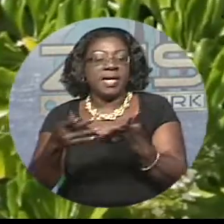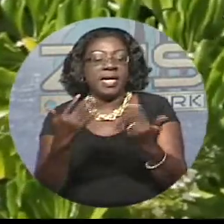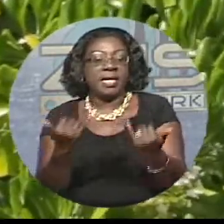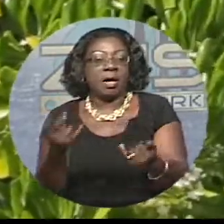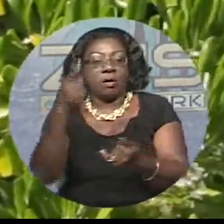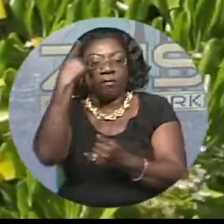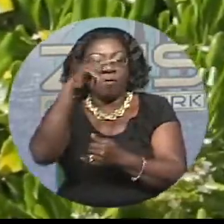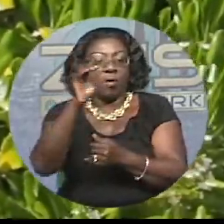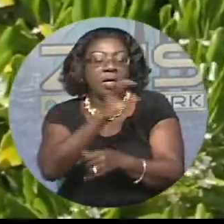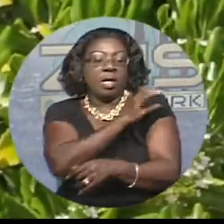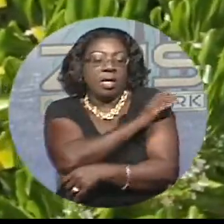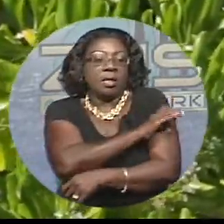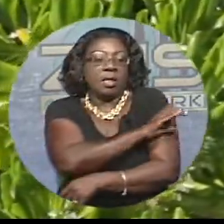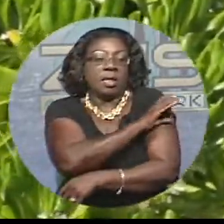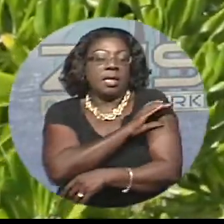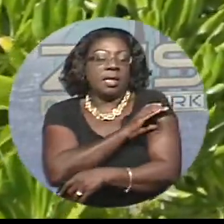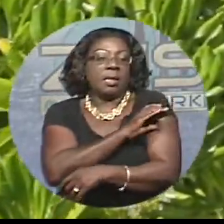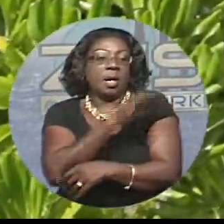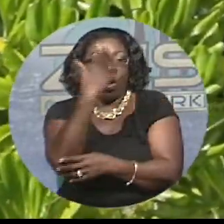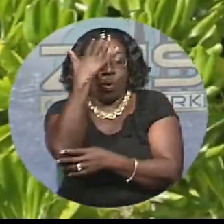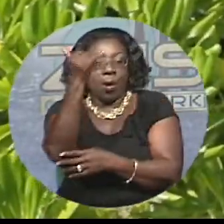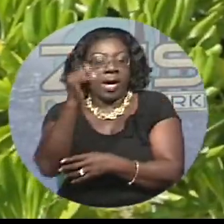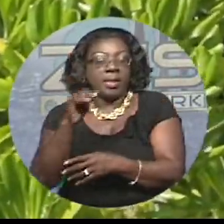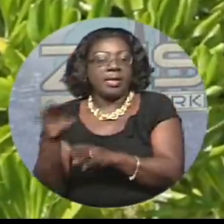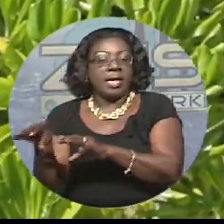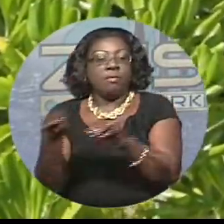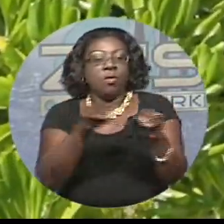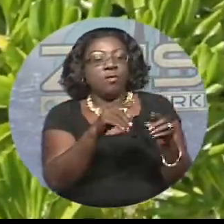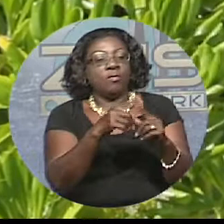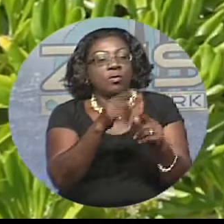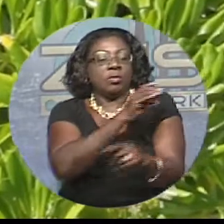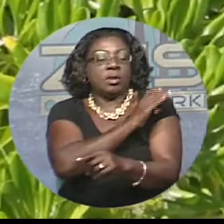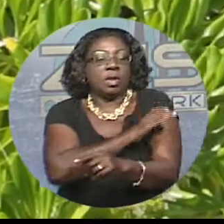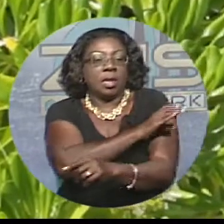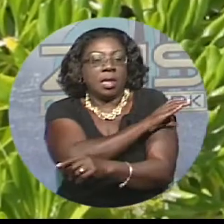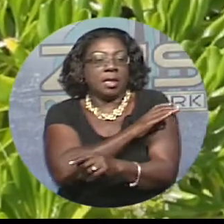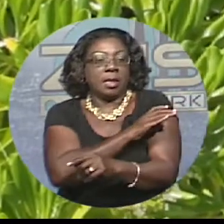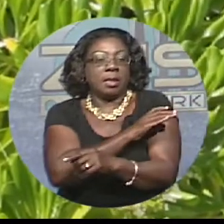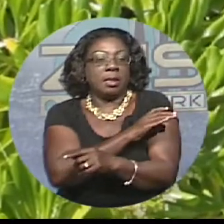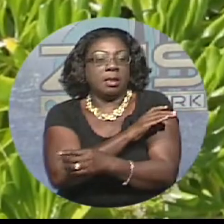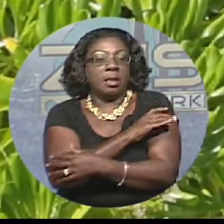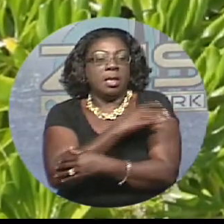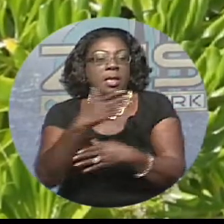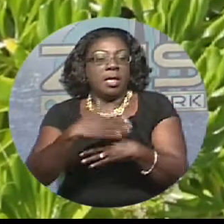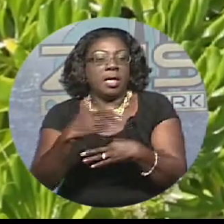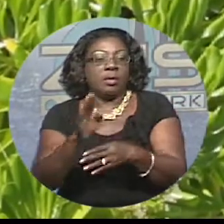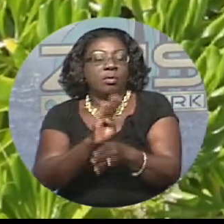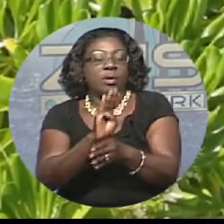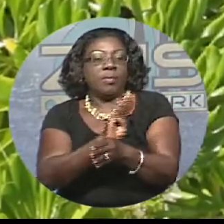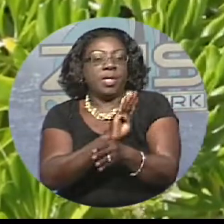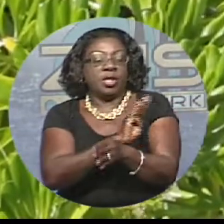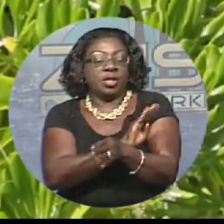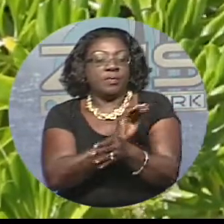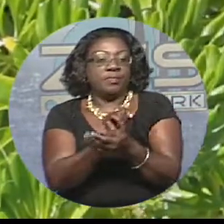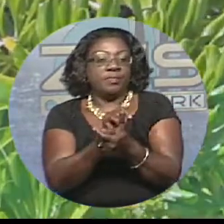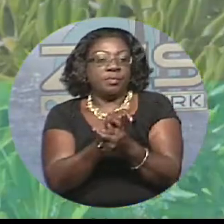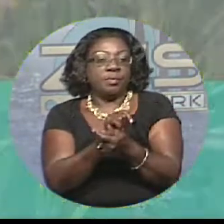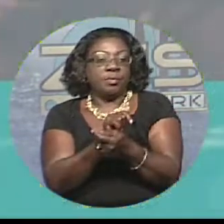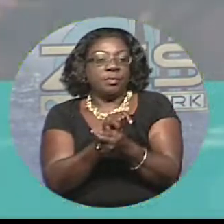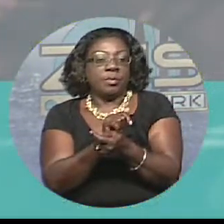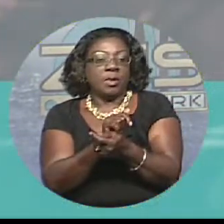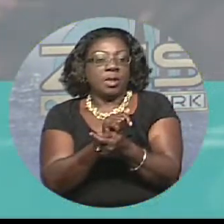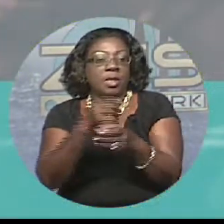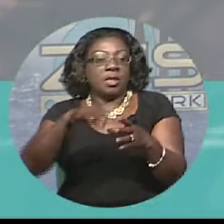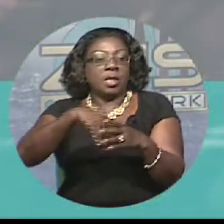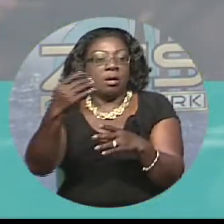where they want to move the clinic, is a hurricane zone area. It's on the beach, and it's like way out